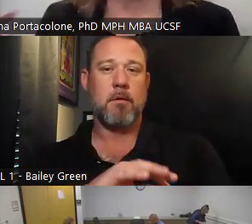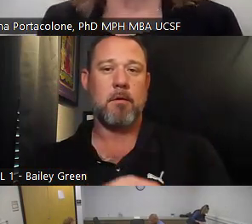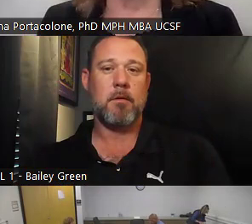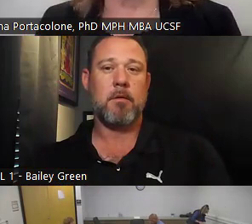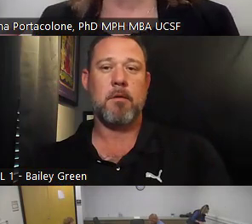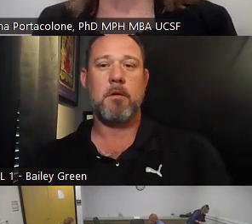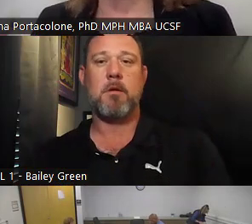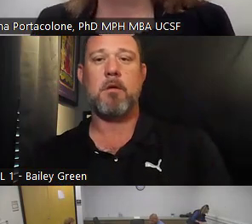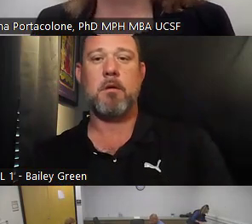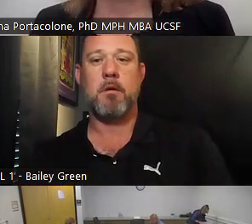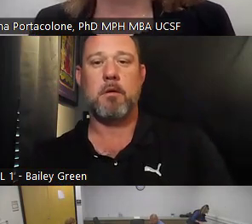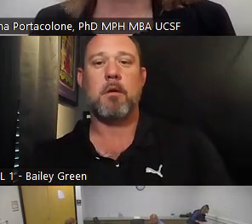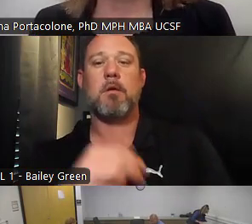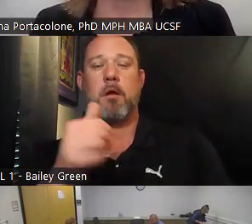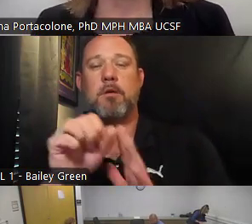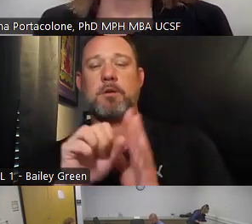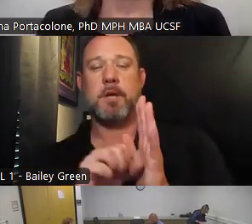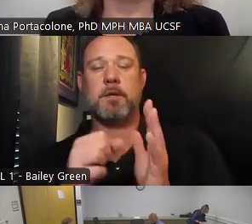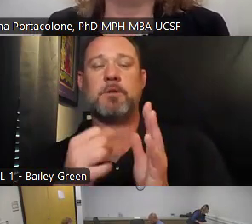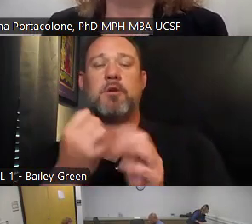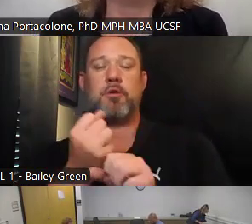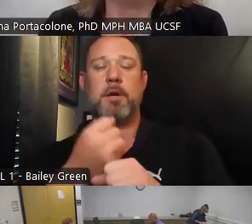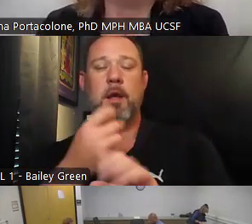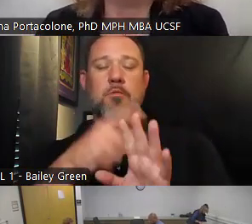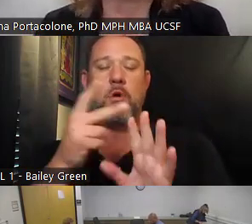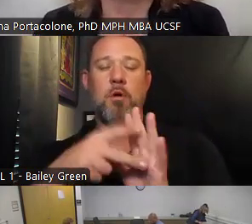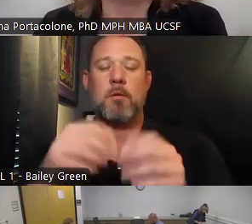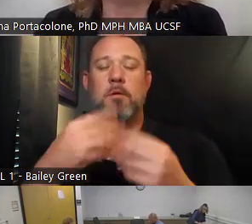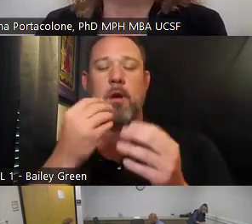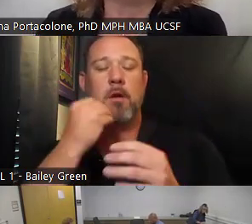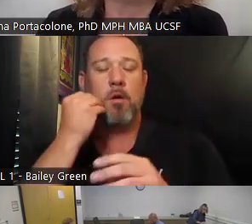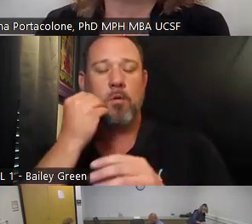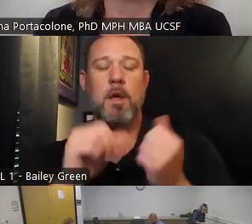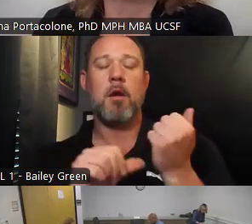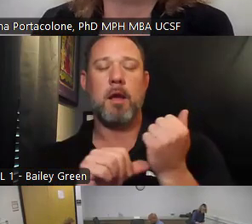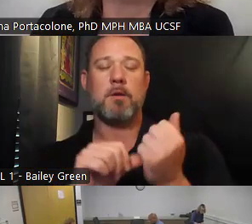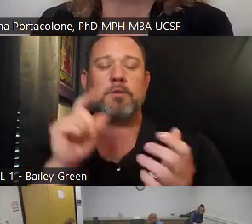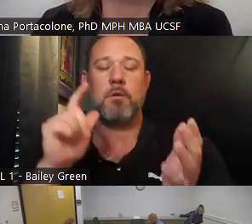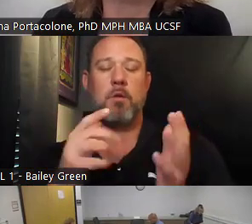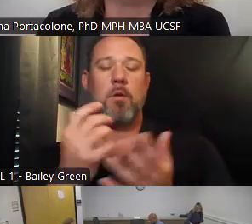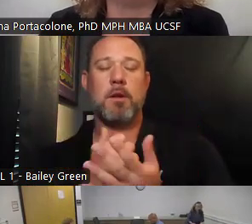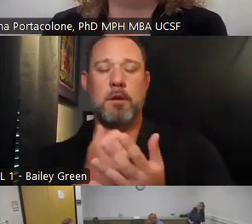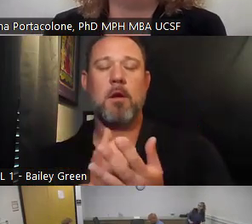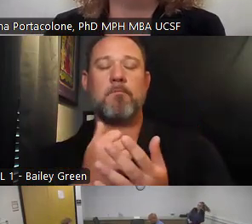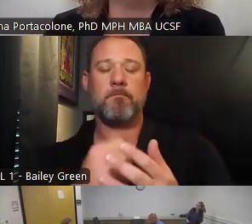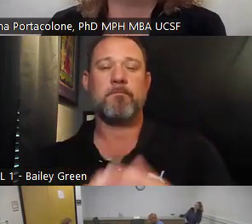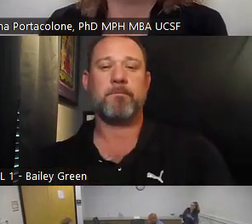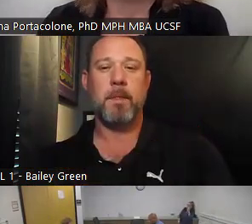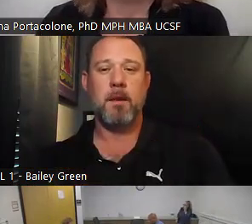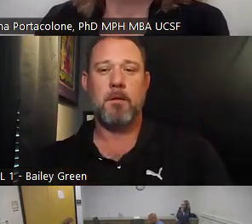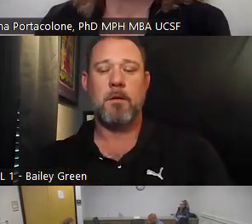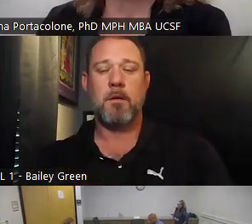other states created a state-funded program to provide home care aids to low-income older adults living alone with cognitive